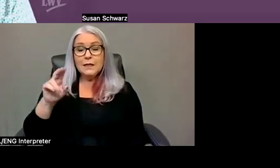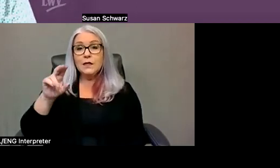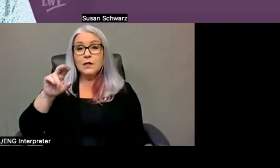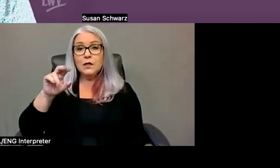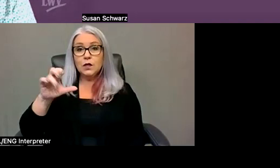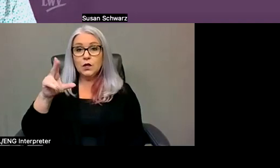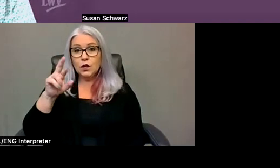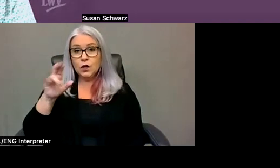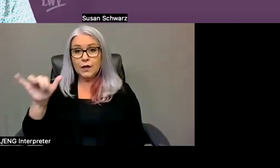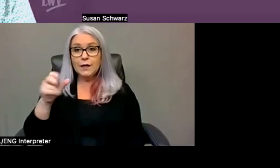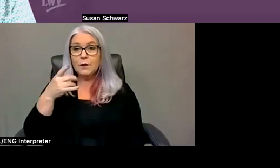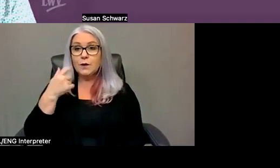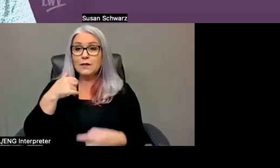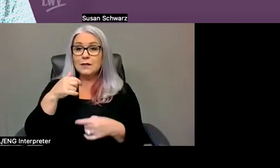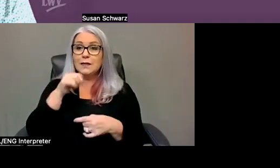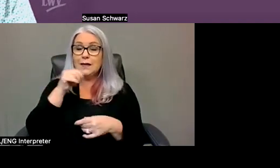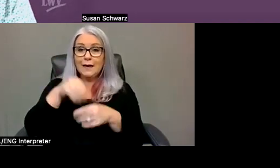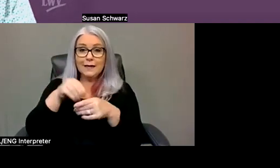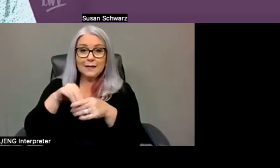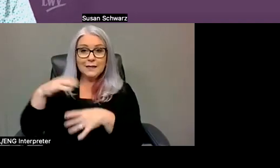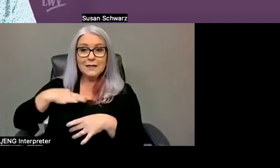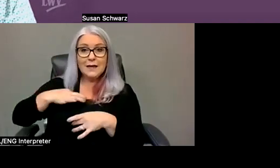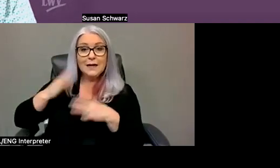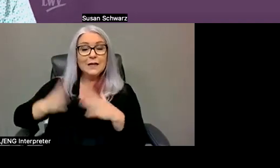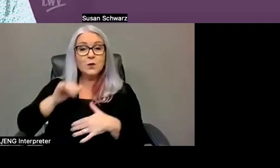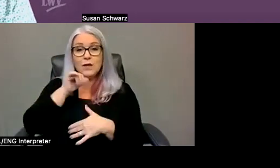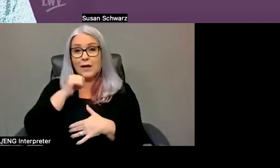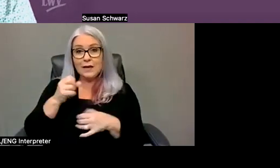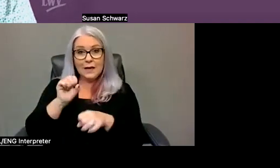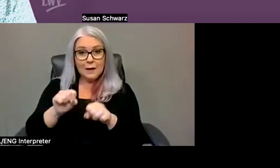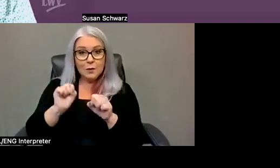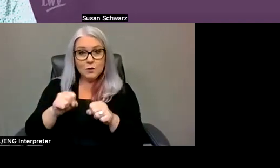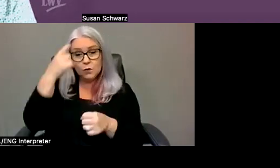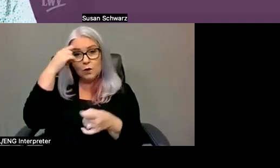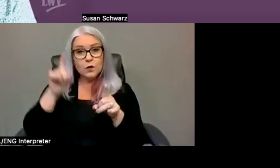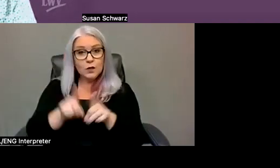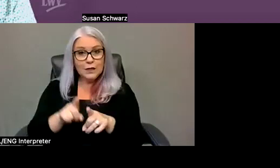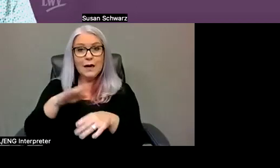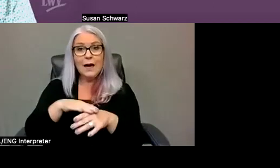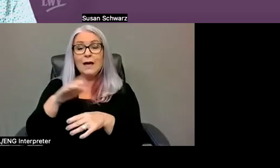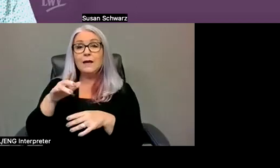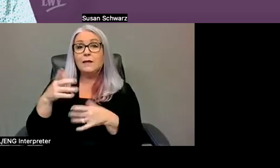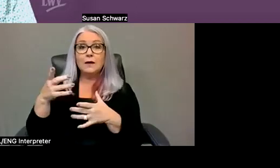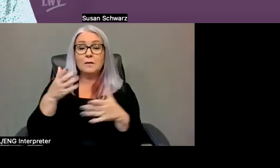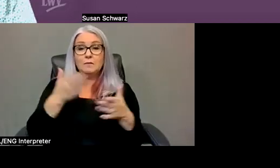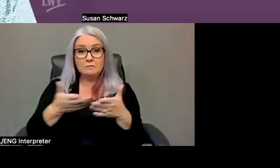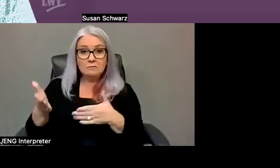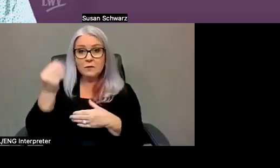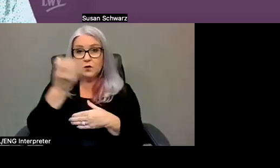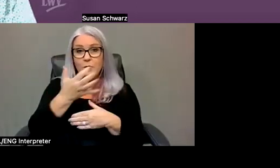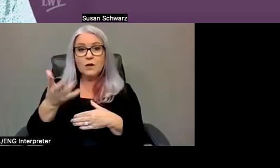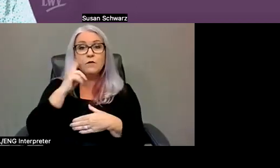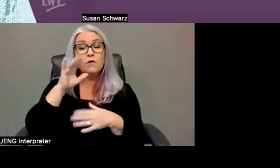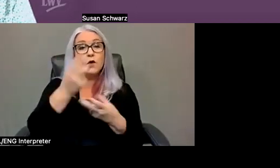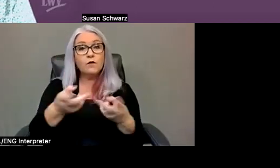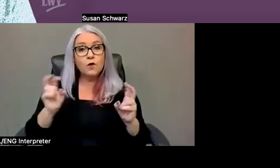but Mr. Kurian and his slate of trustee candidates were unable to agree on this date for the forum. And since only 3